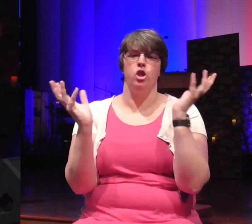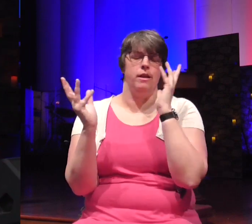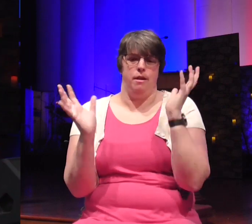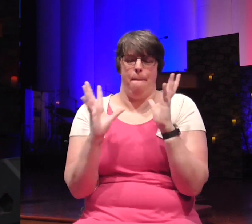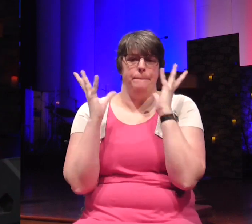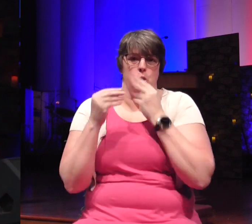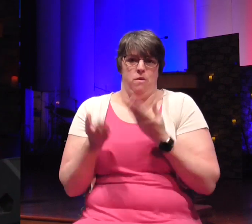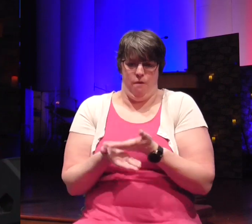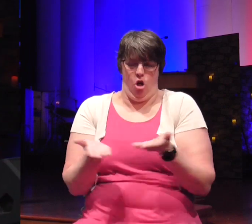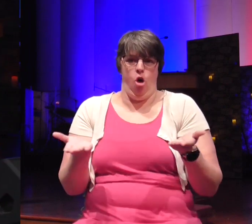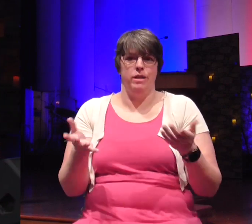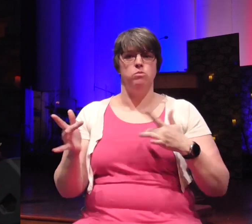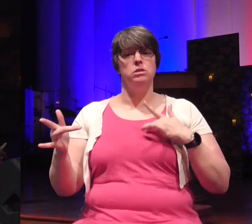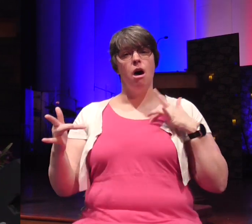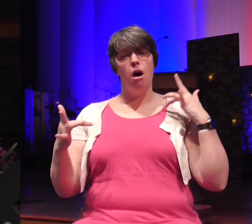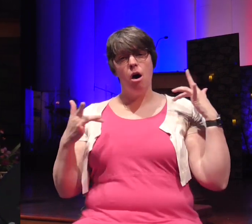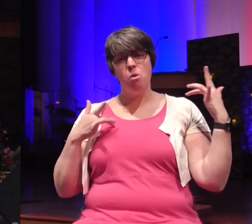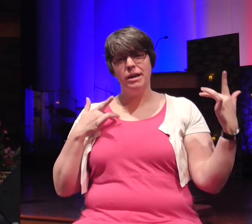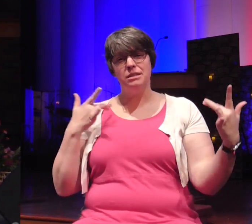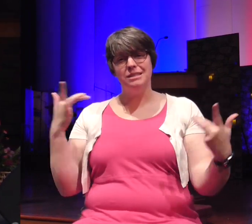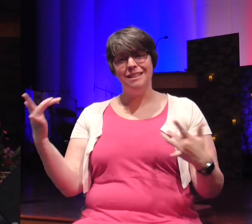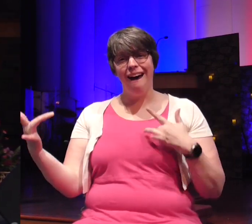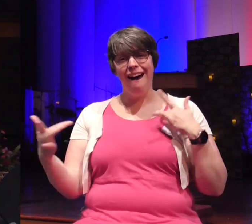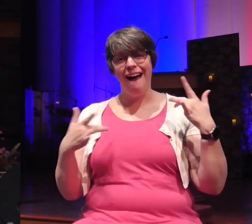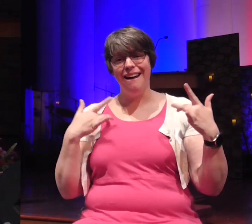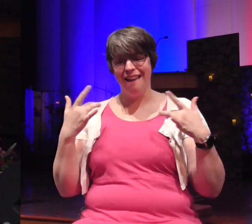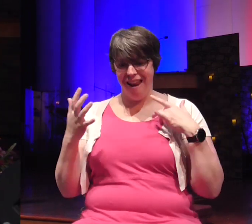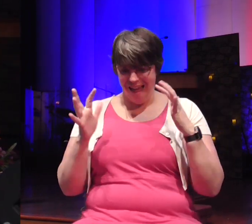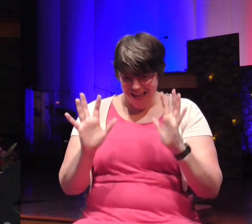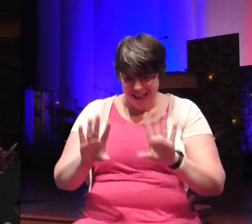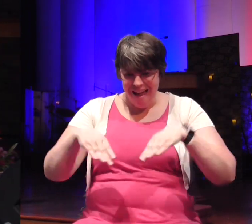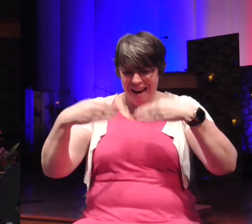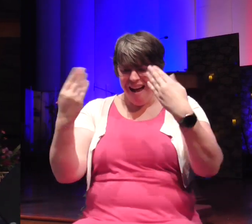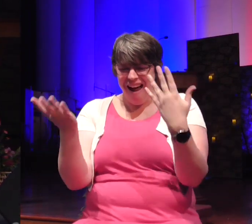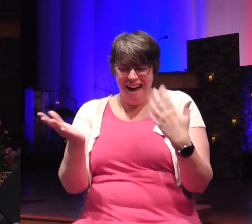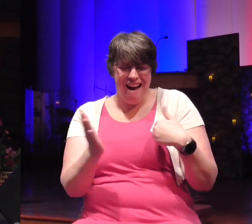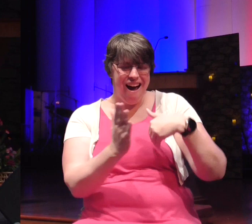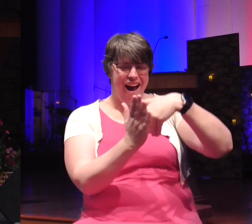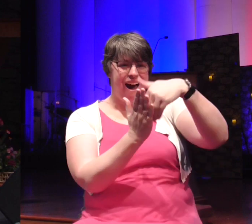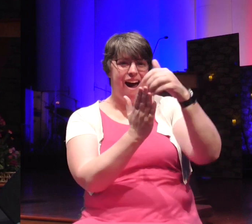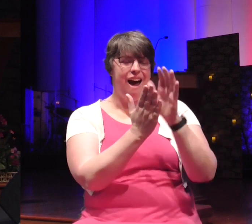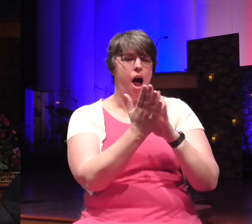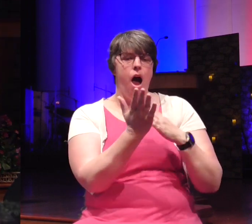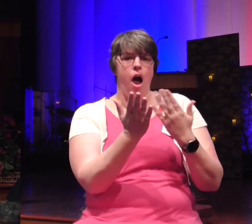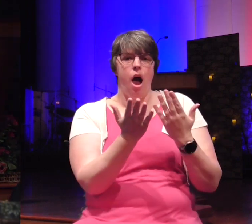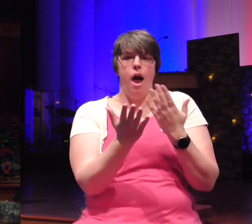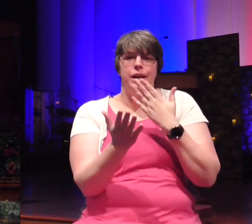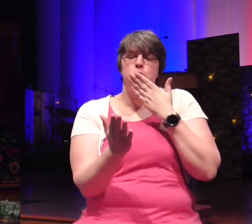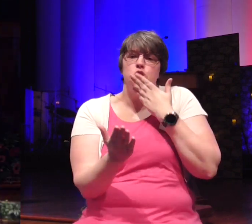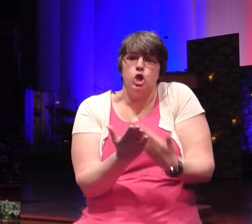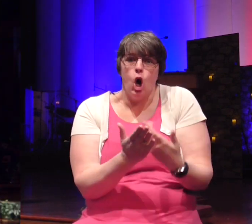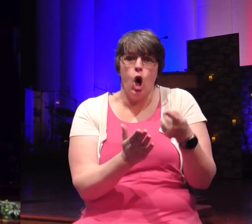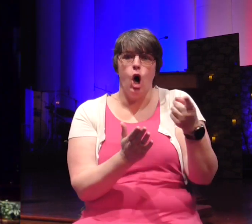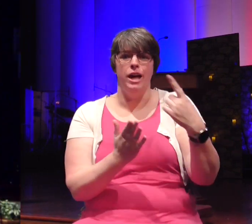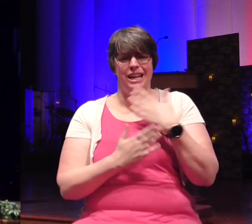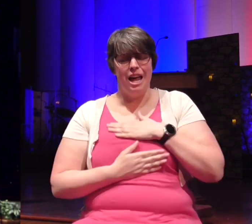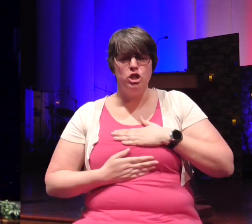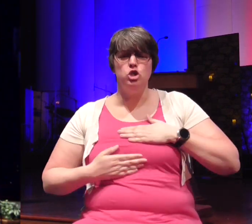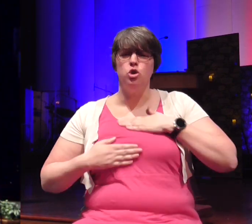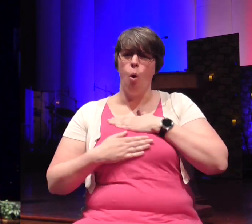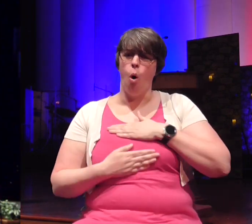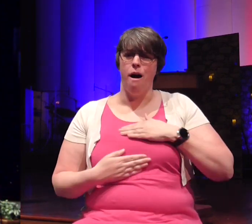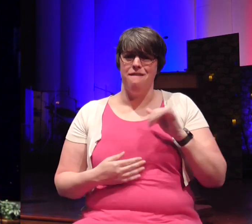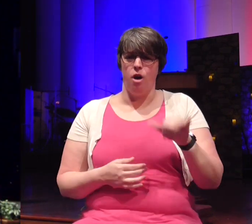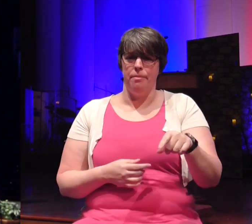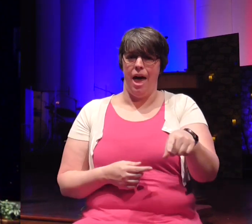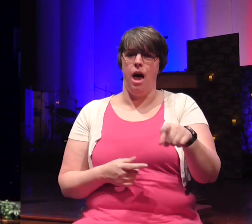gorgeous. And he was so excited. And he found it and he started using it. He was good at it. And he got incredible joy at it.